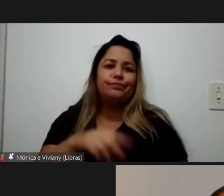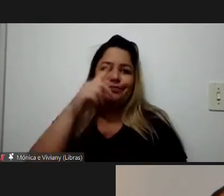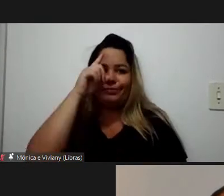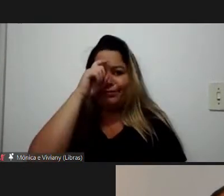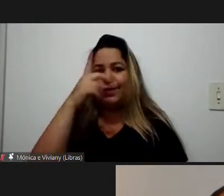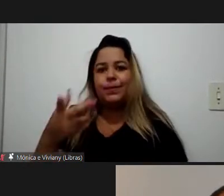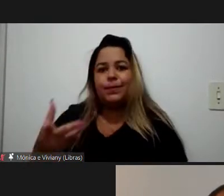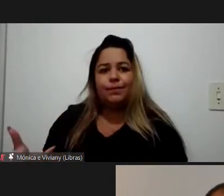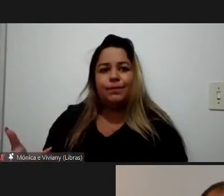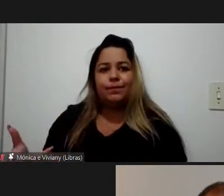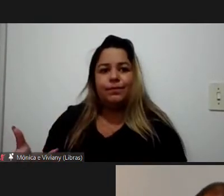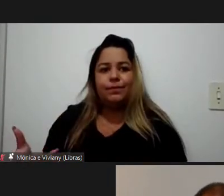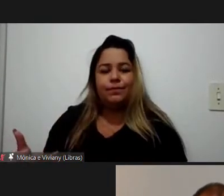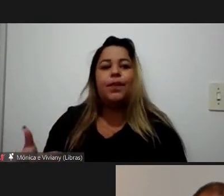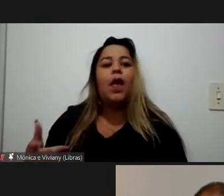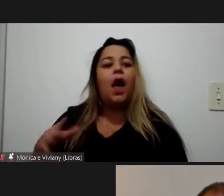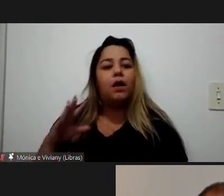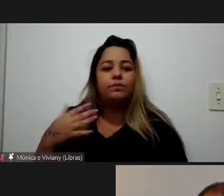because we know